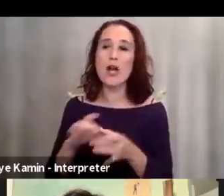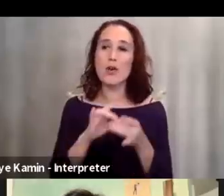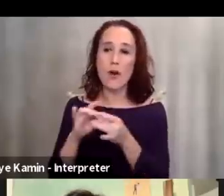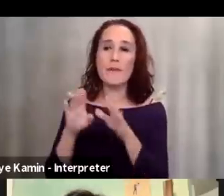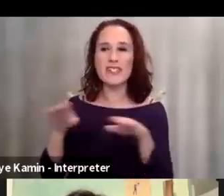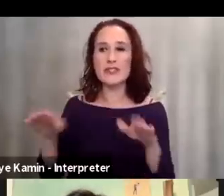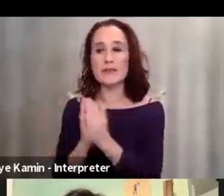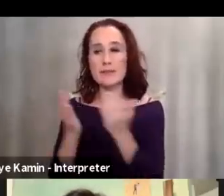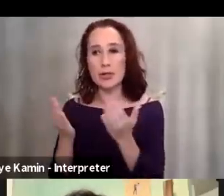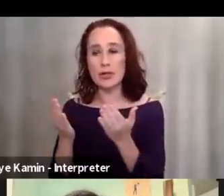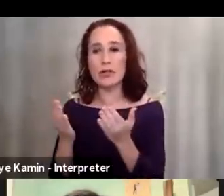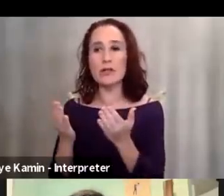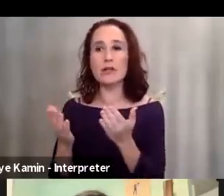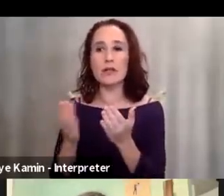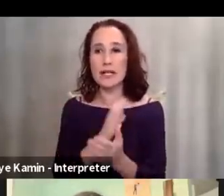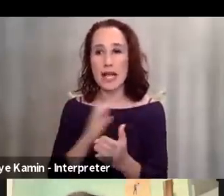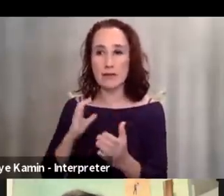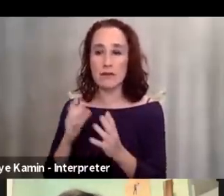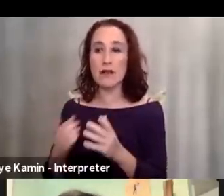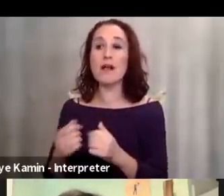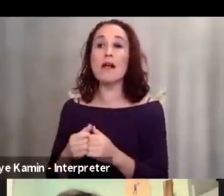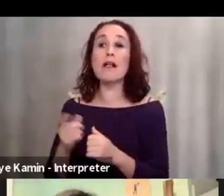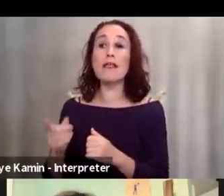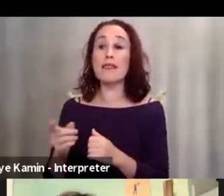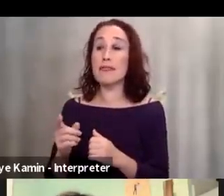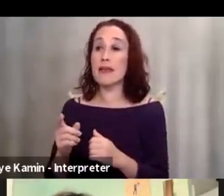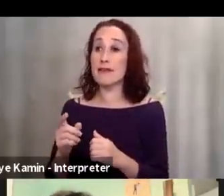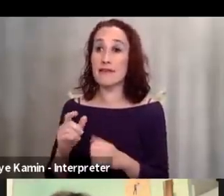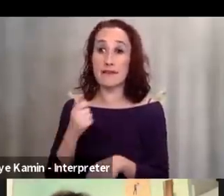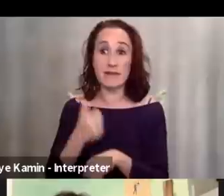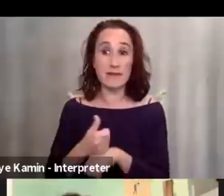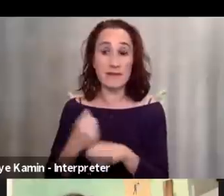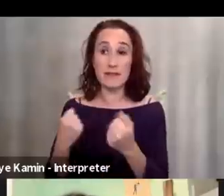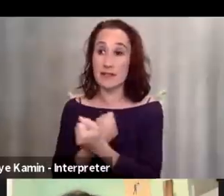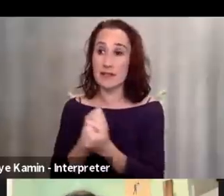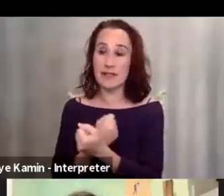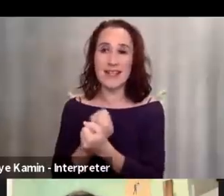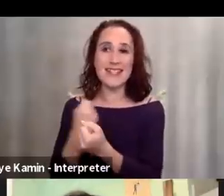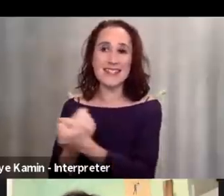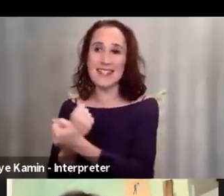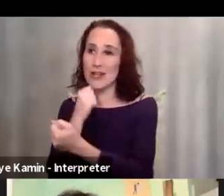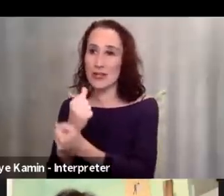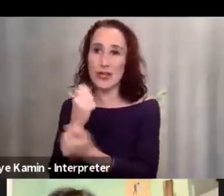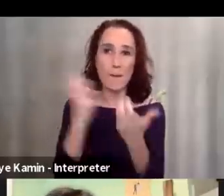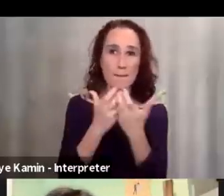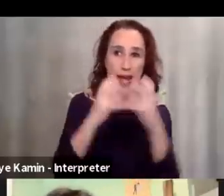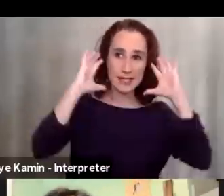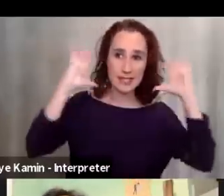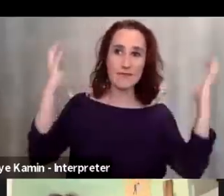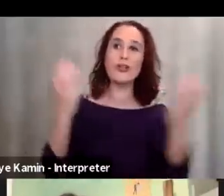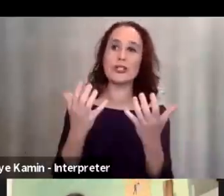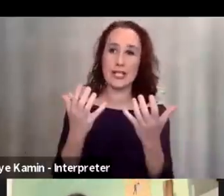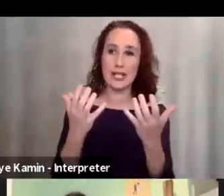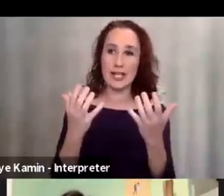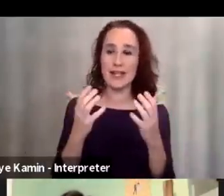Book, they have compiled the statistics. Statistics don't line up with what our bubble sees of diversity in children's books.